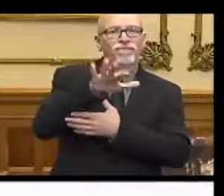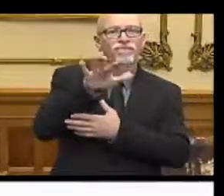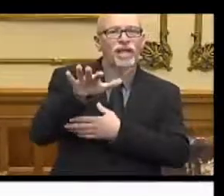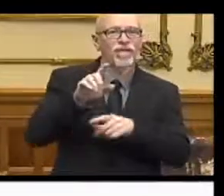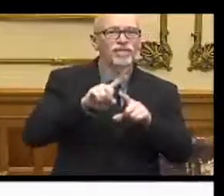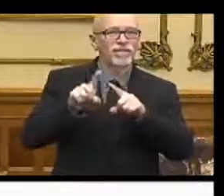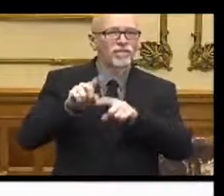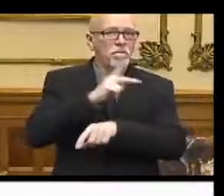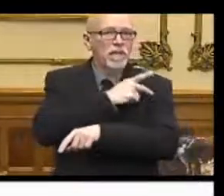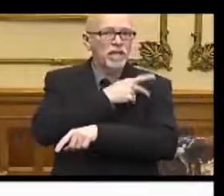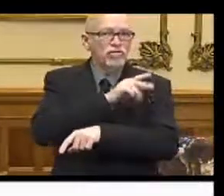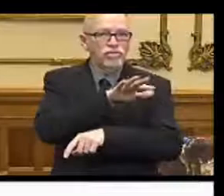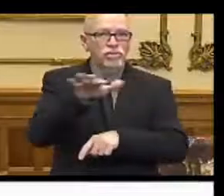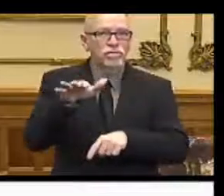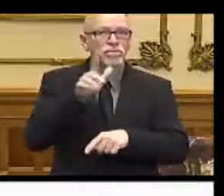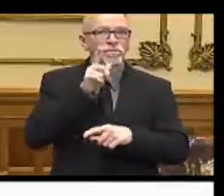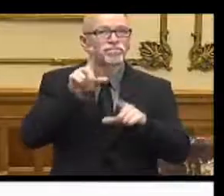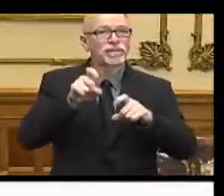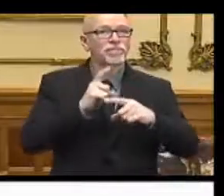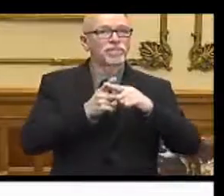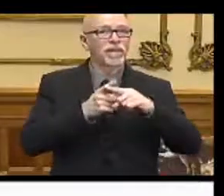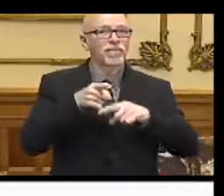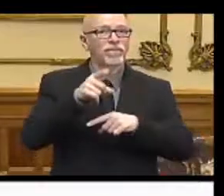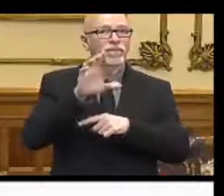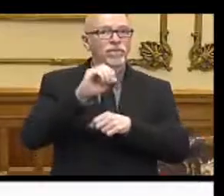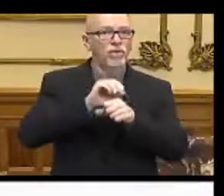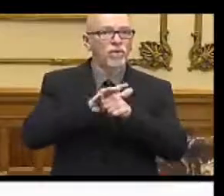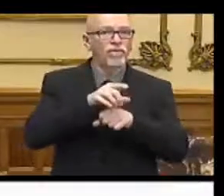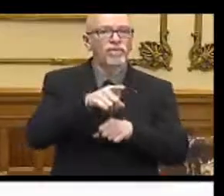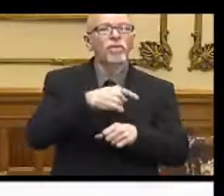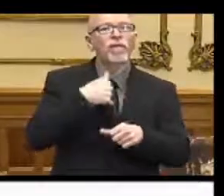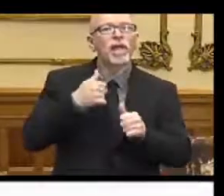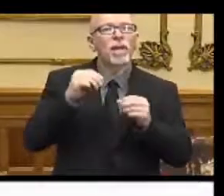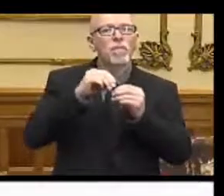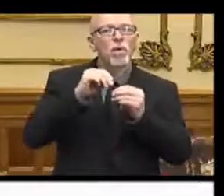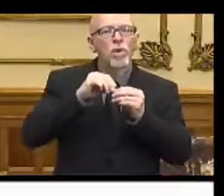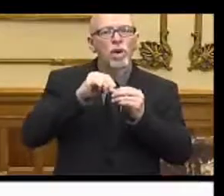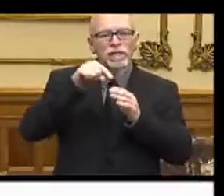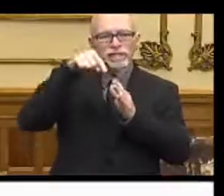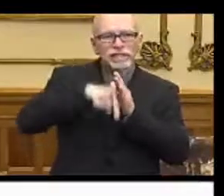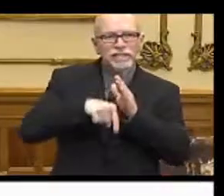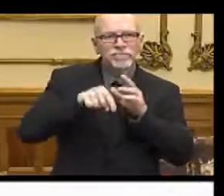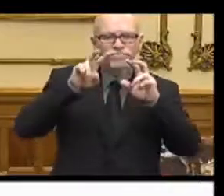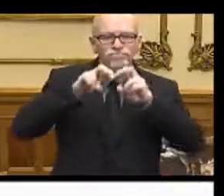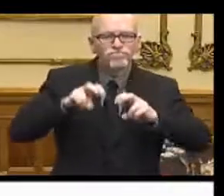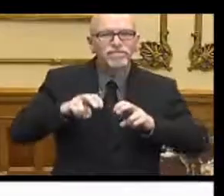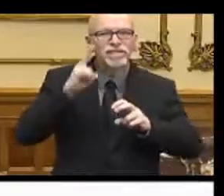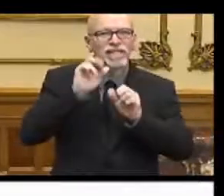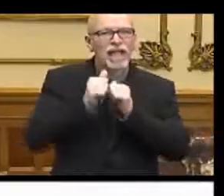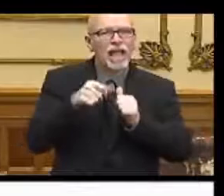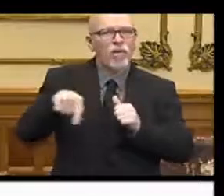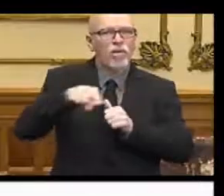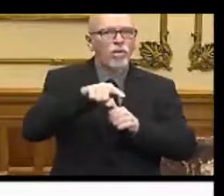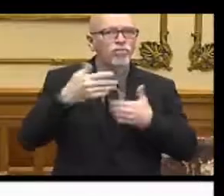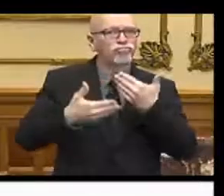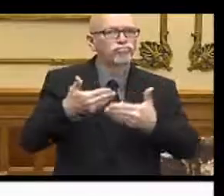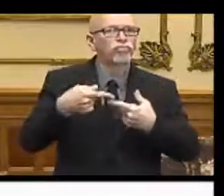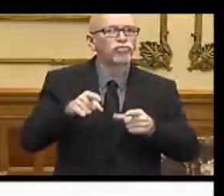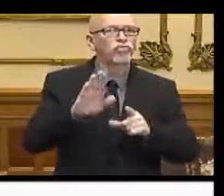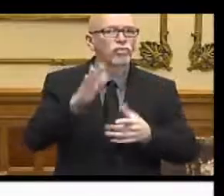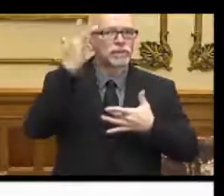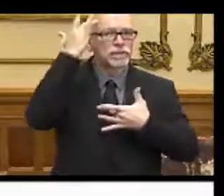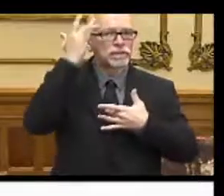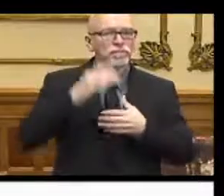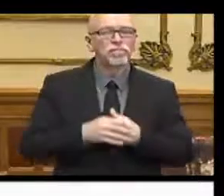7,955 patients that were positive for COVID-19 and take a deeper dive into how these patients fared during the course of their